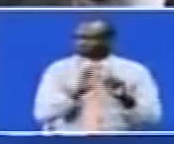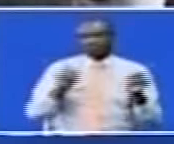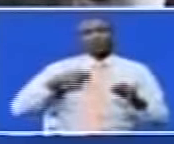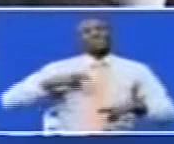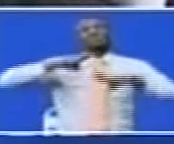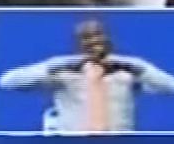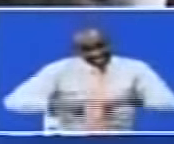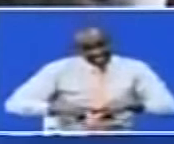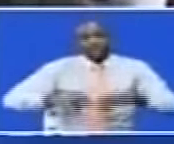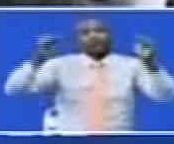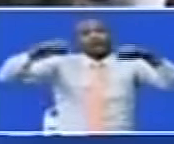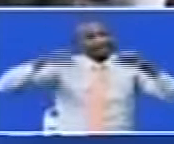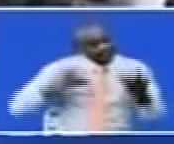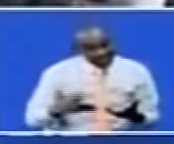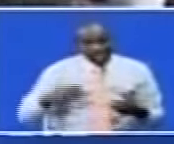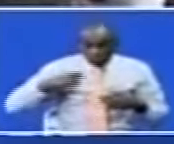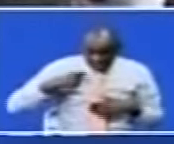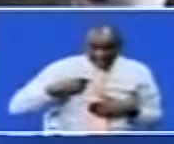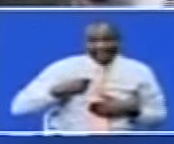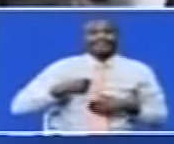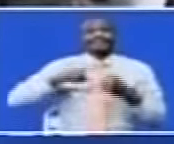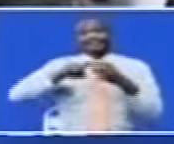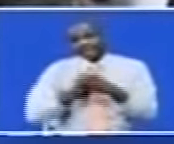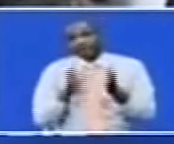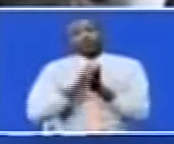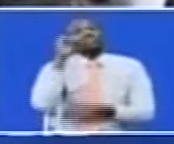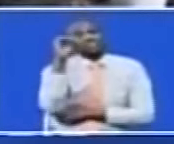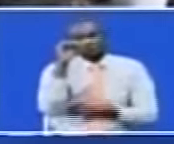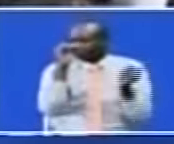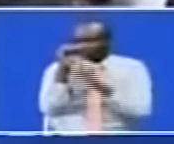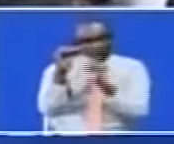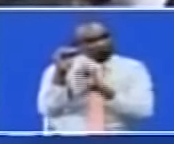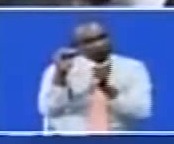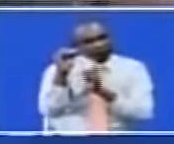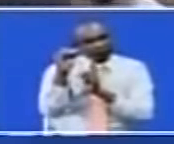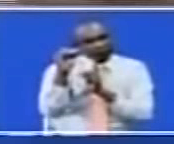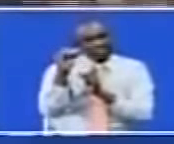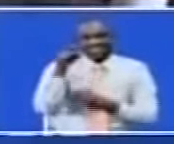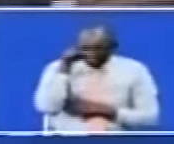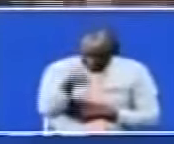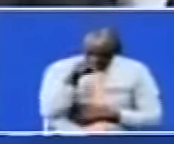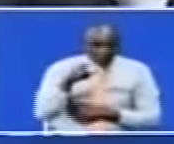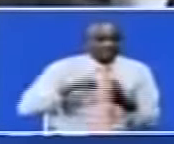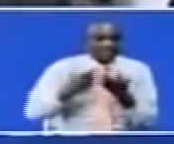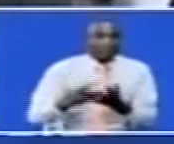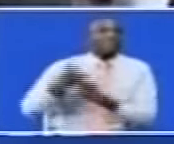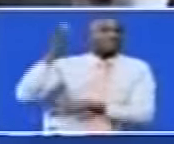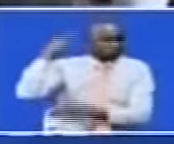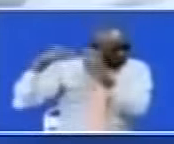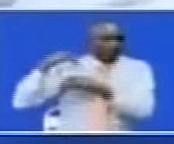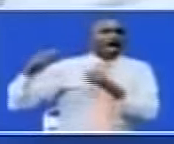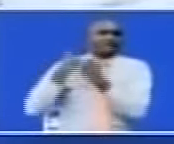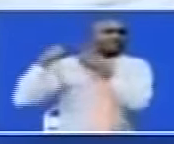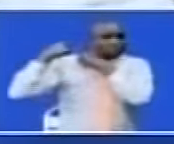sit to agree. And we are not going to start from zero. This is a matter that has been